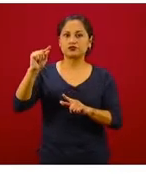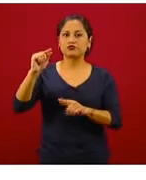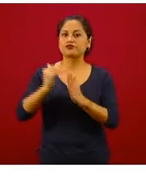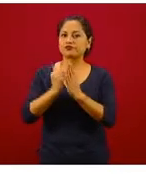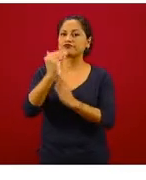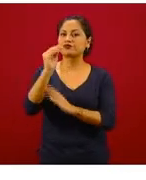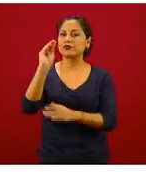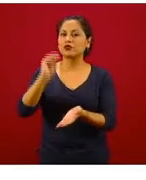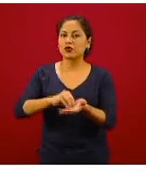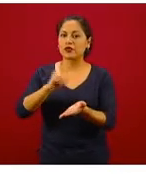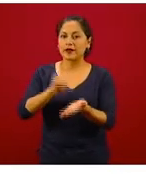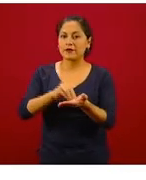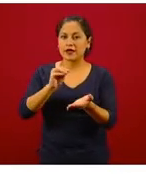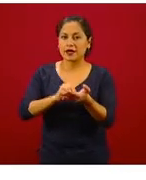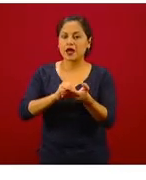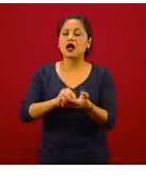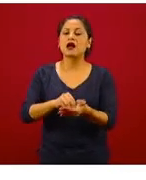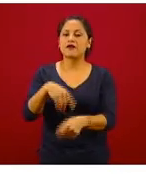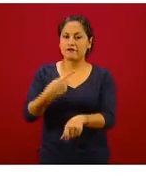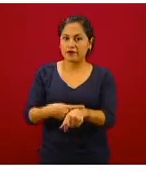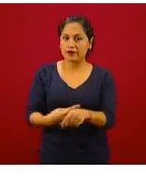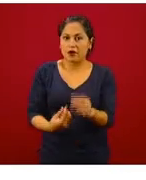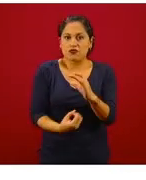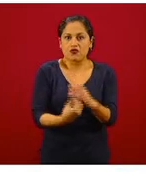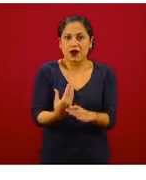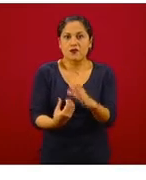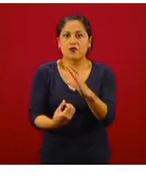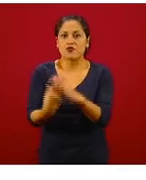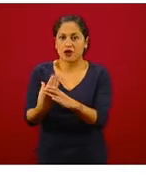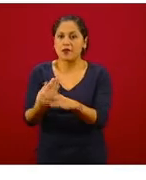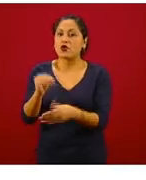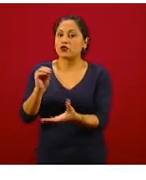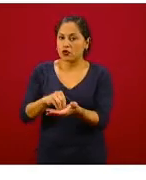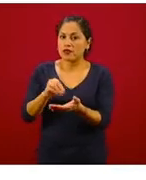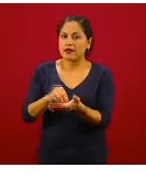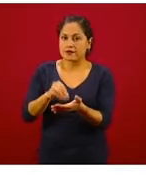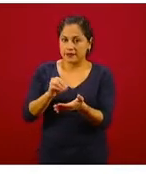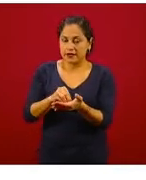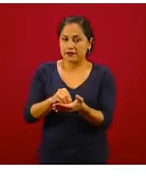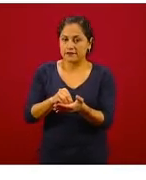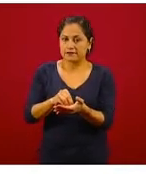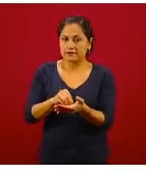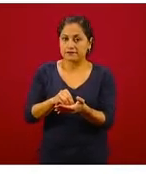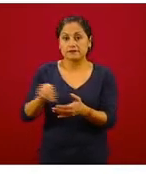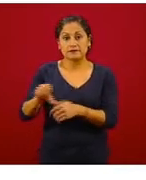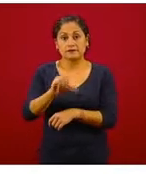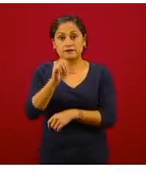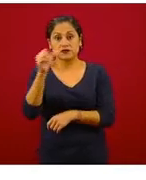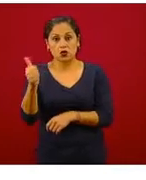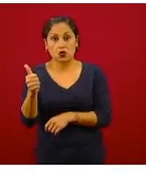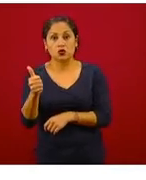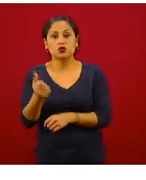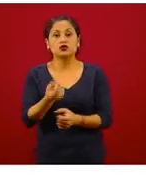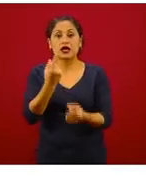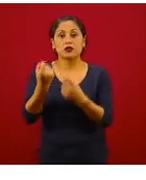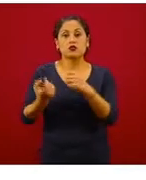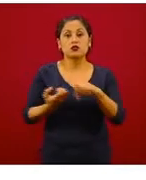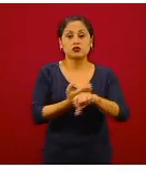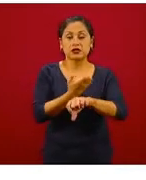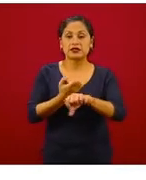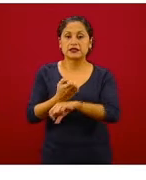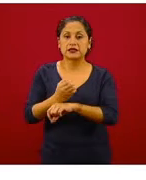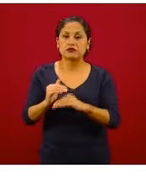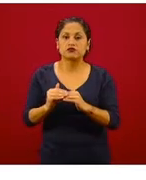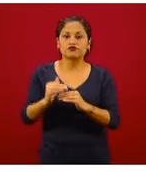relative stability, but it's also has a very high occurrence incidence rate of new cases.